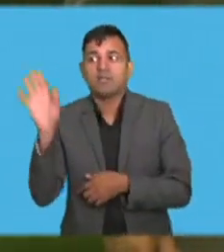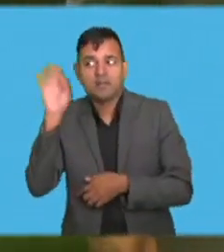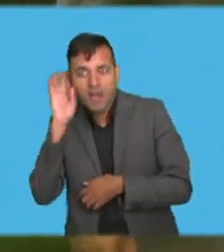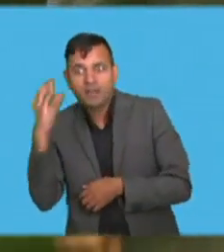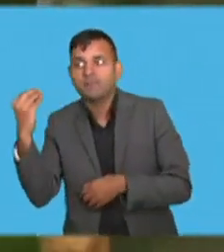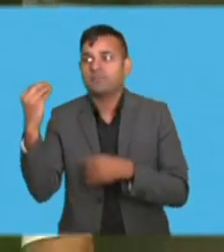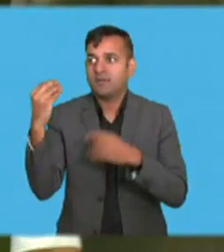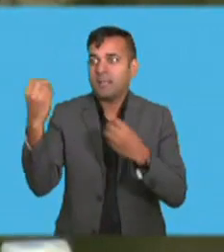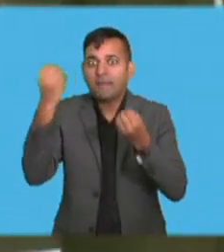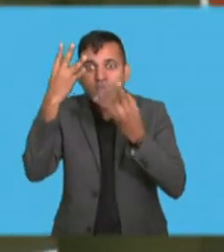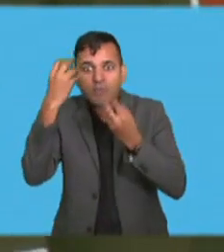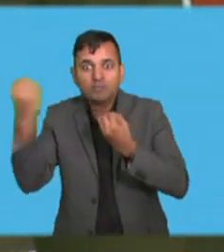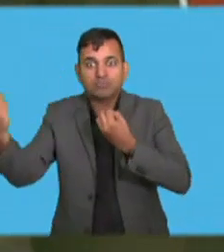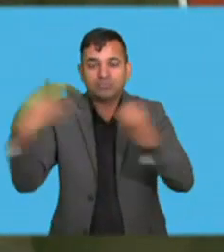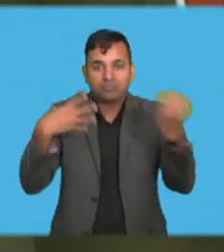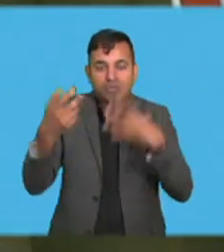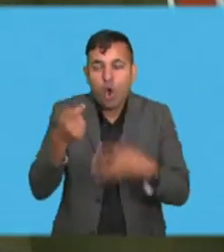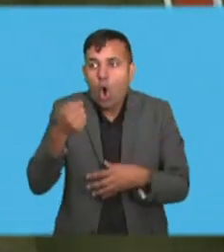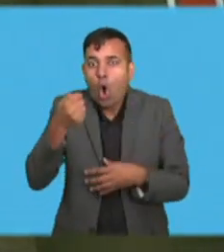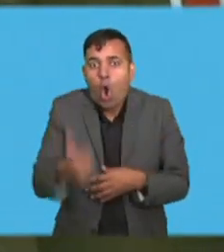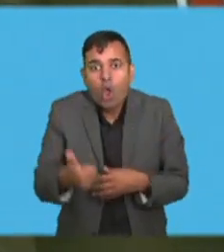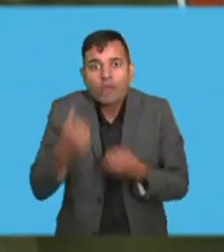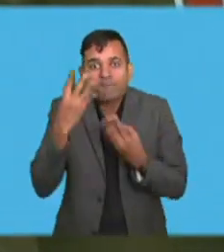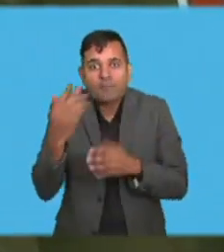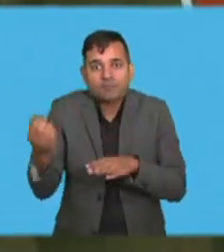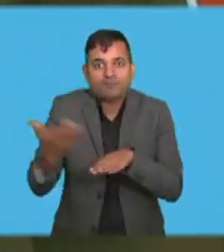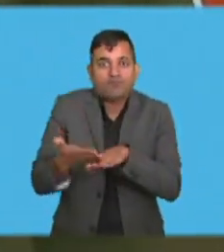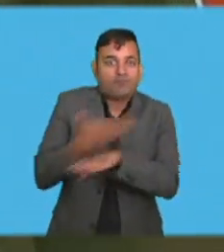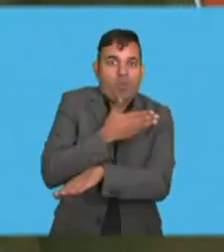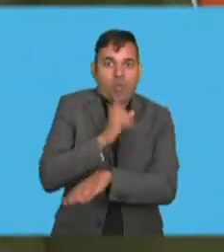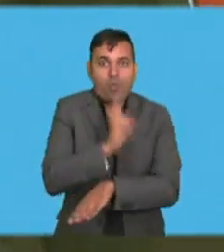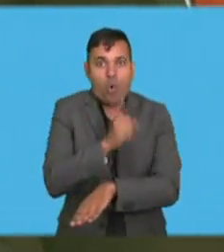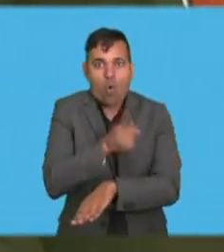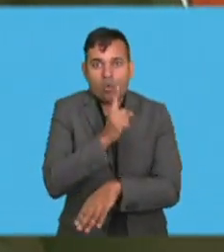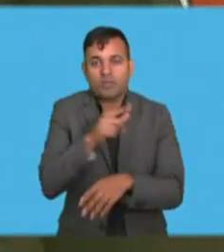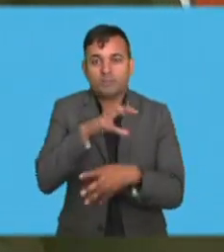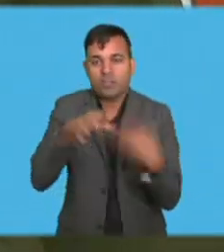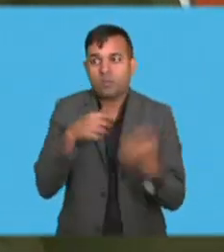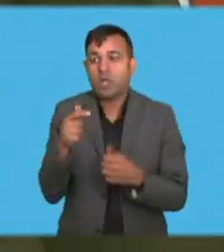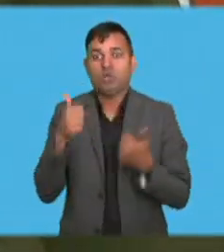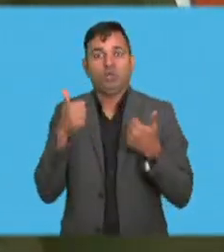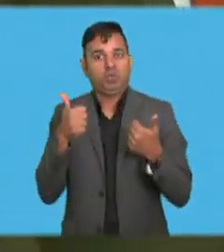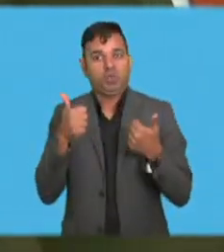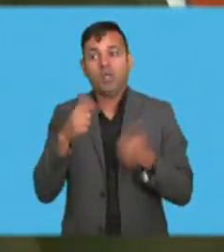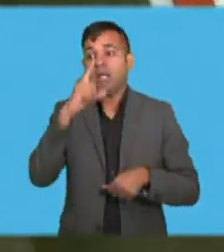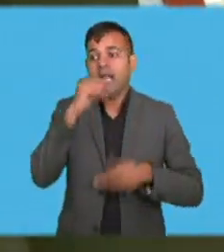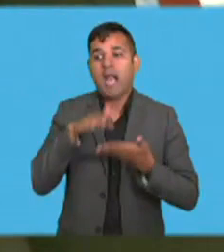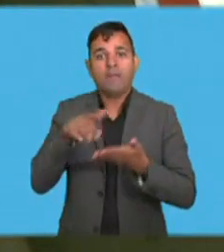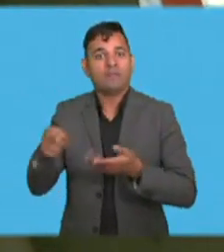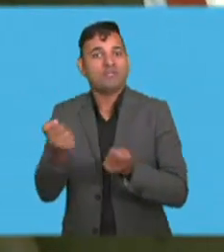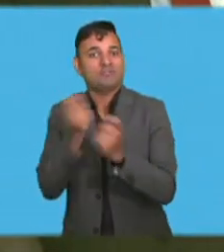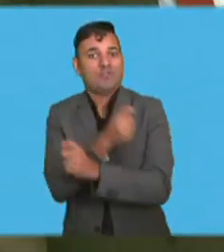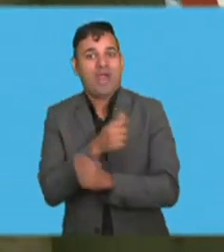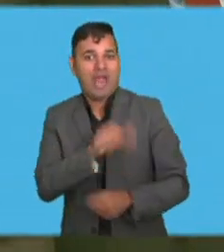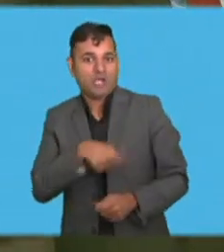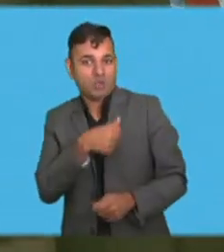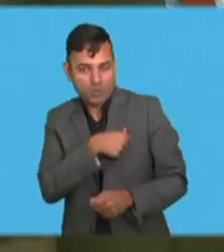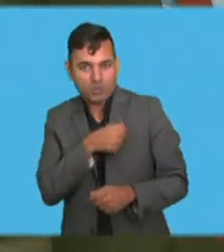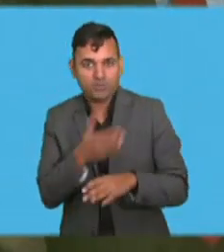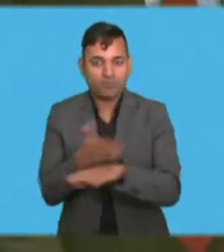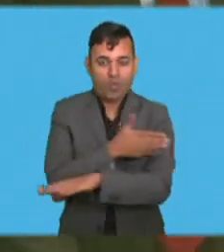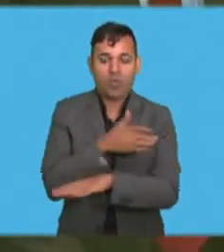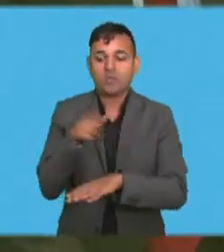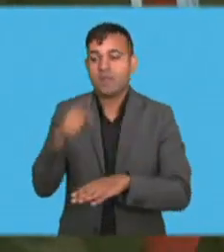earlier and rather than regretting later to the safe evacuation centers prior to